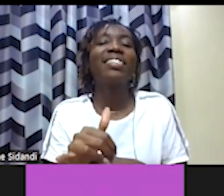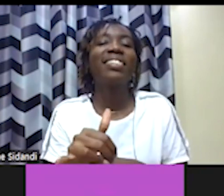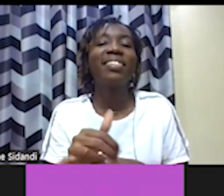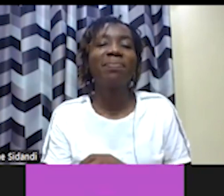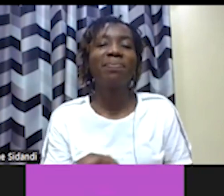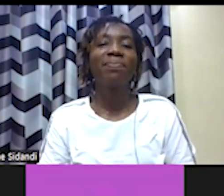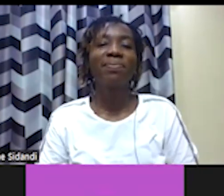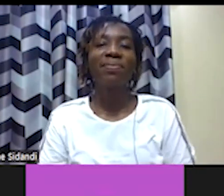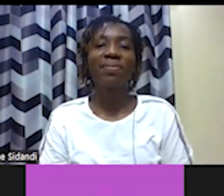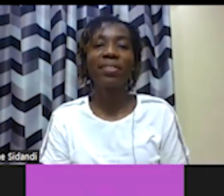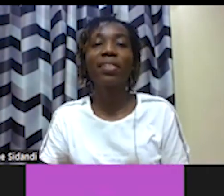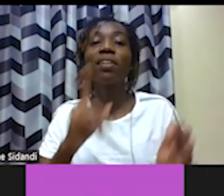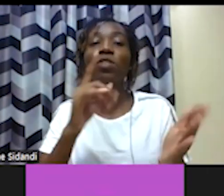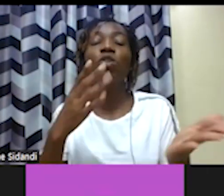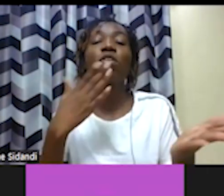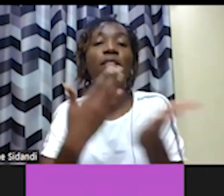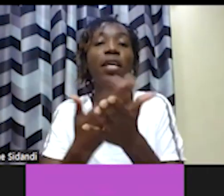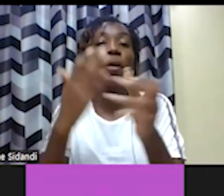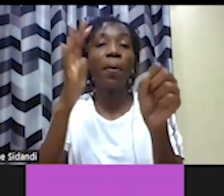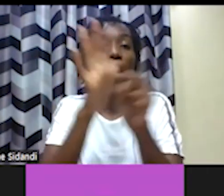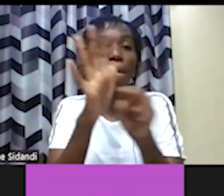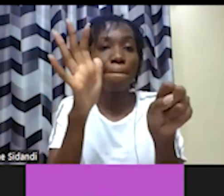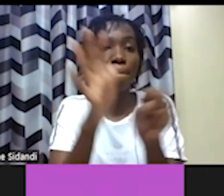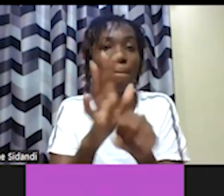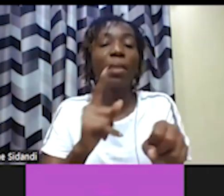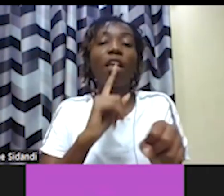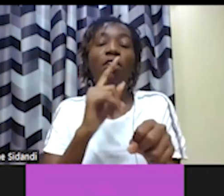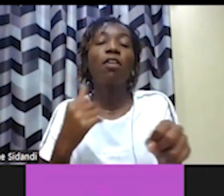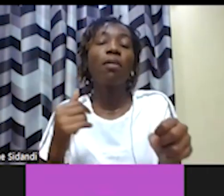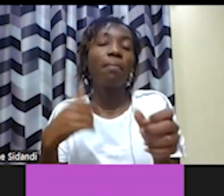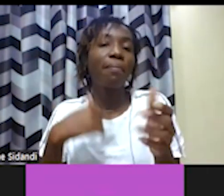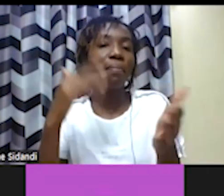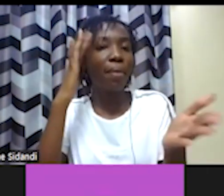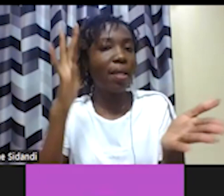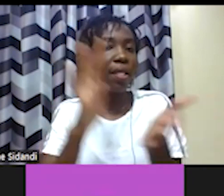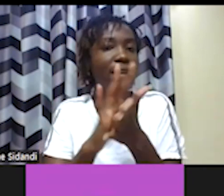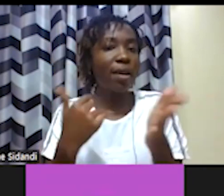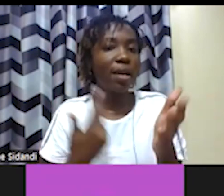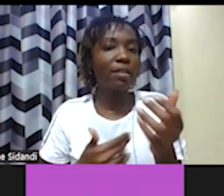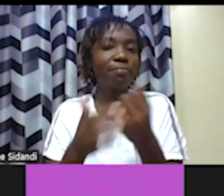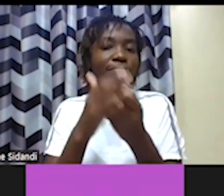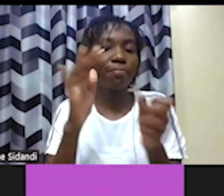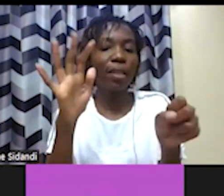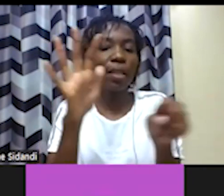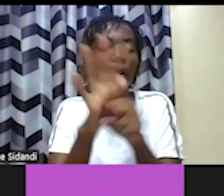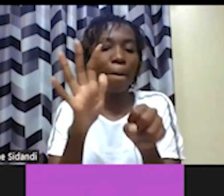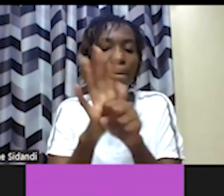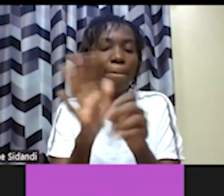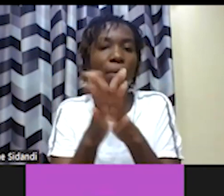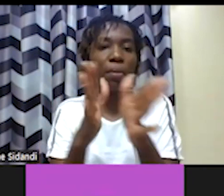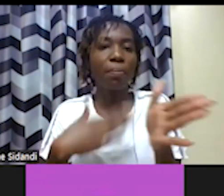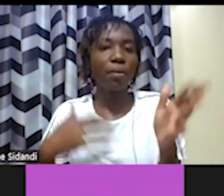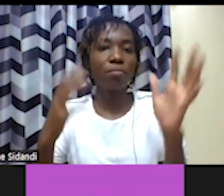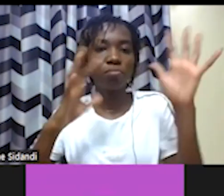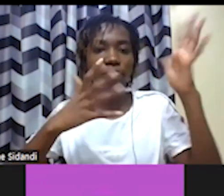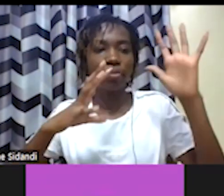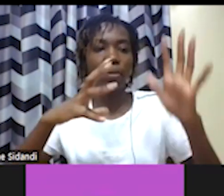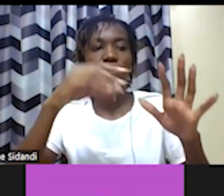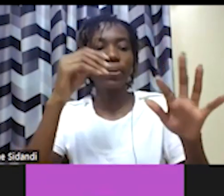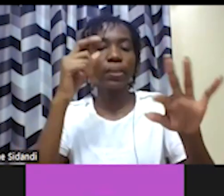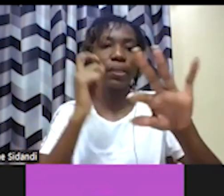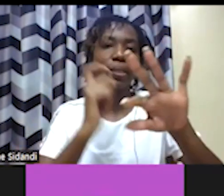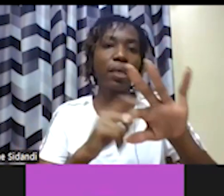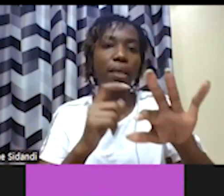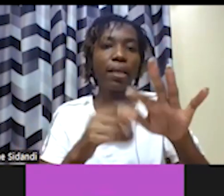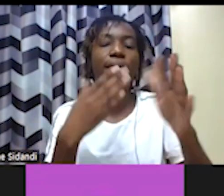Yeah, so thank you very much. I think we have covered quite a lot, and I really, really appreciate that you took the time.